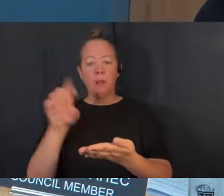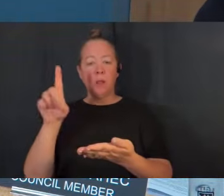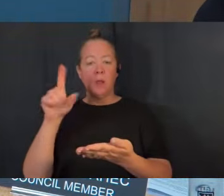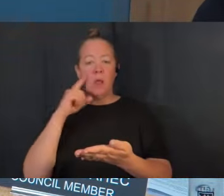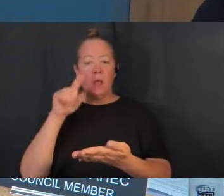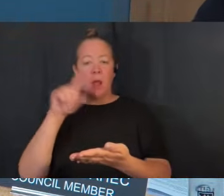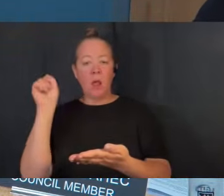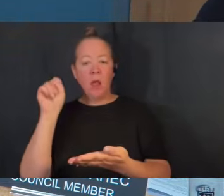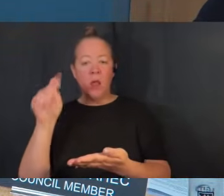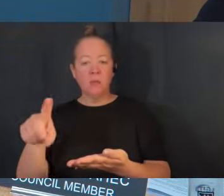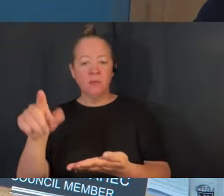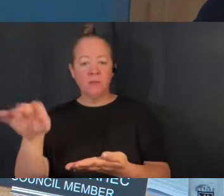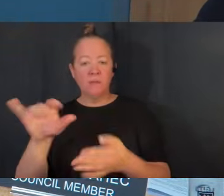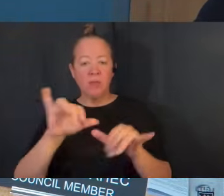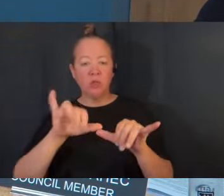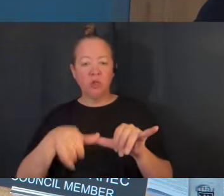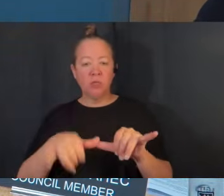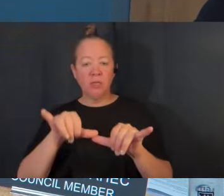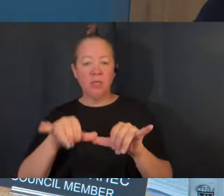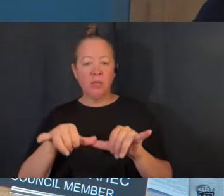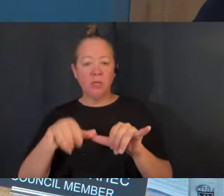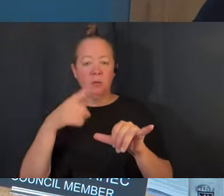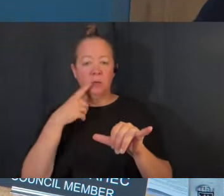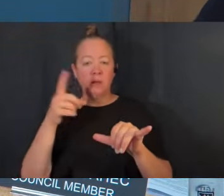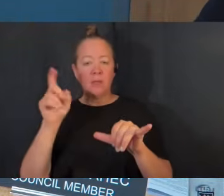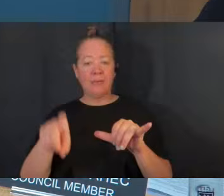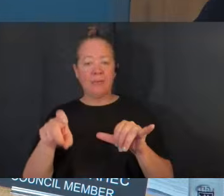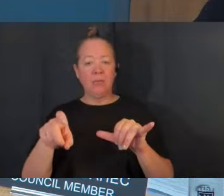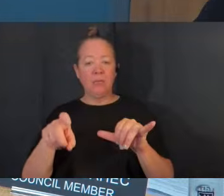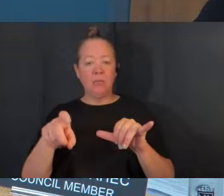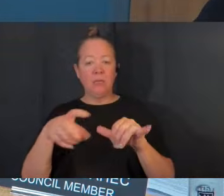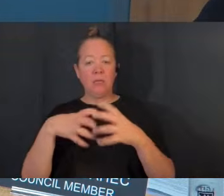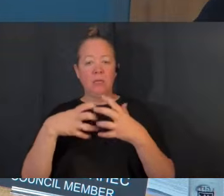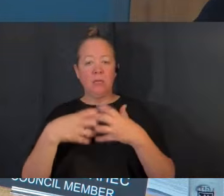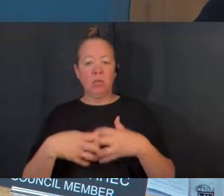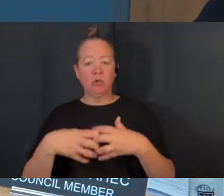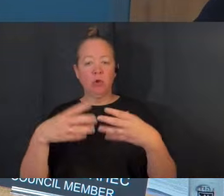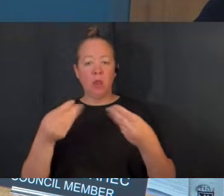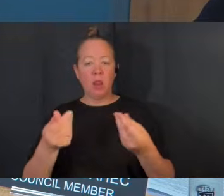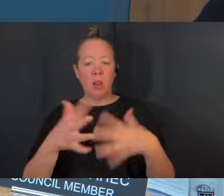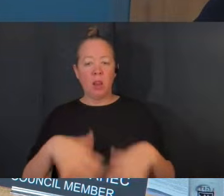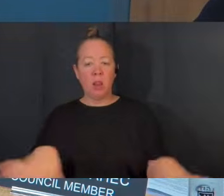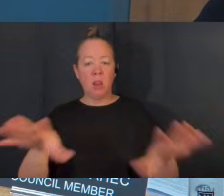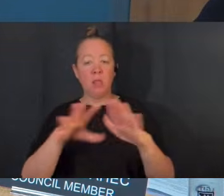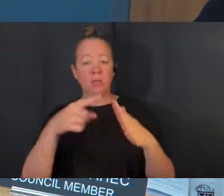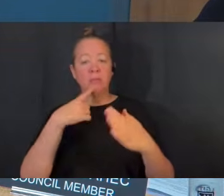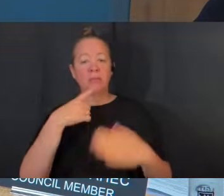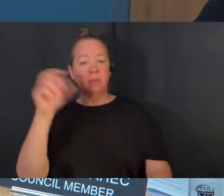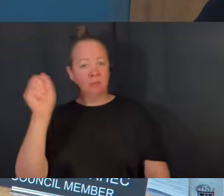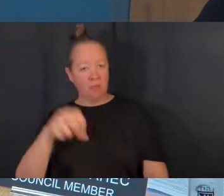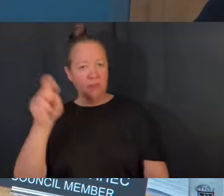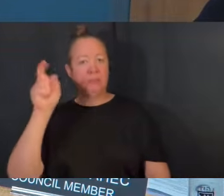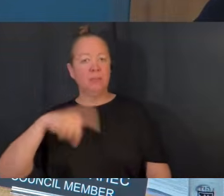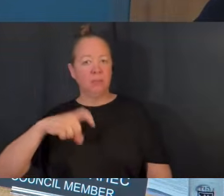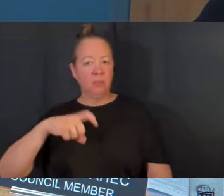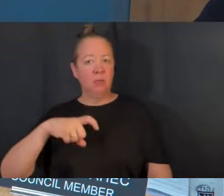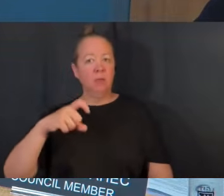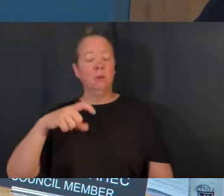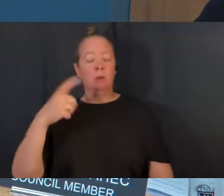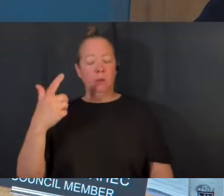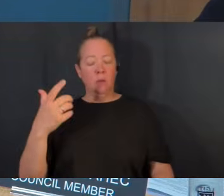have indicated that they do, and that they do not have the industrial sites for them. So I am trying to